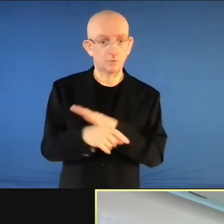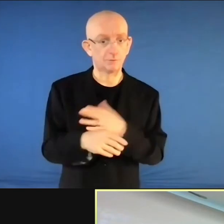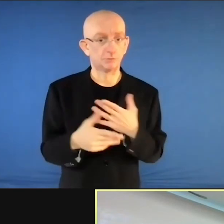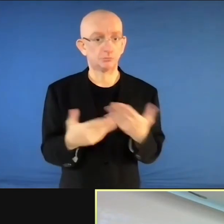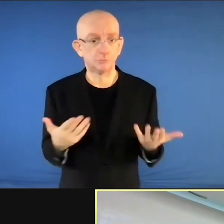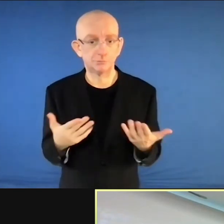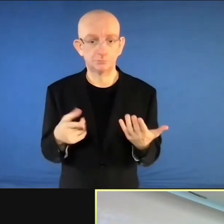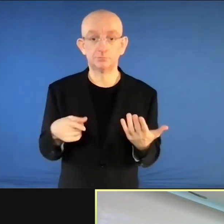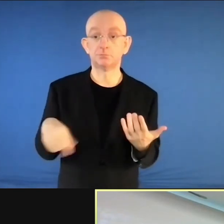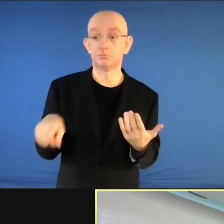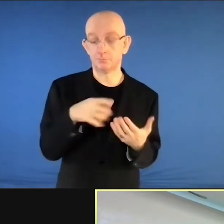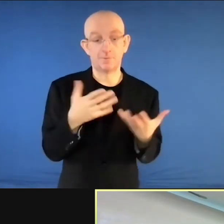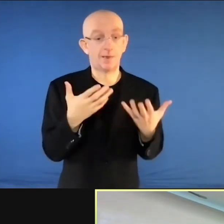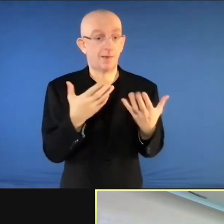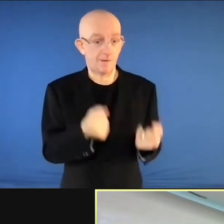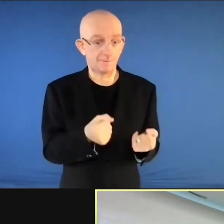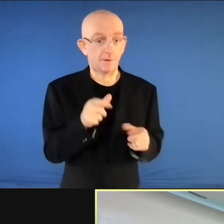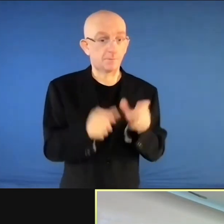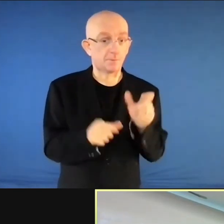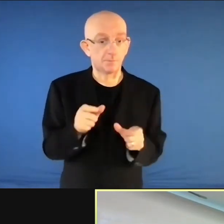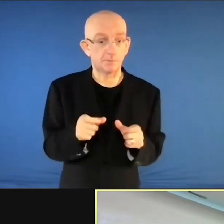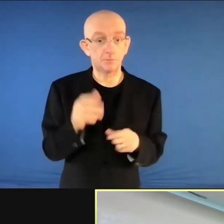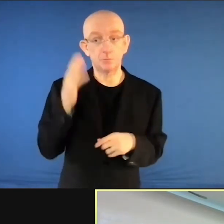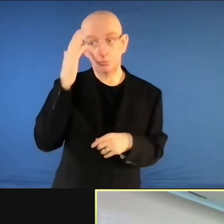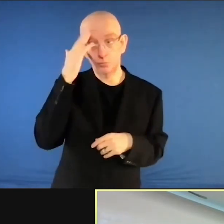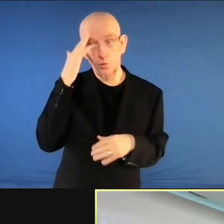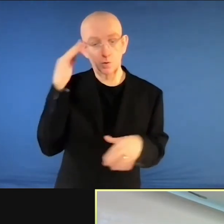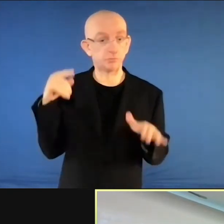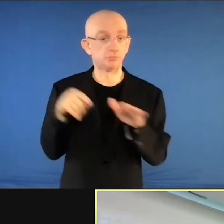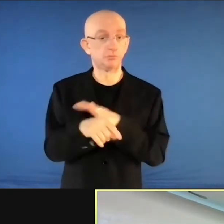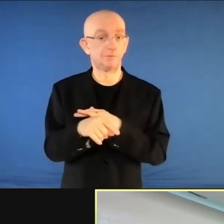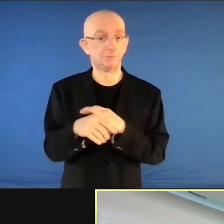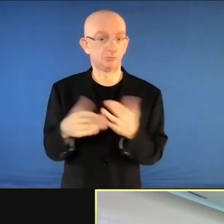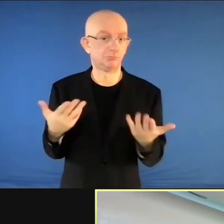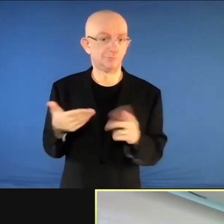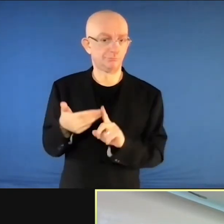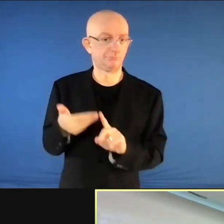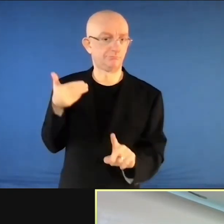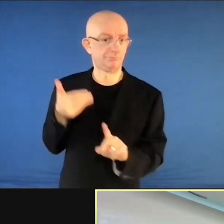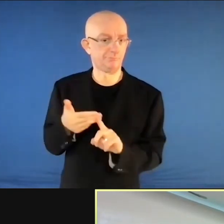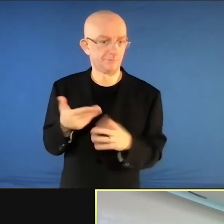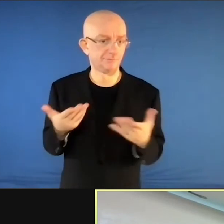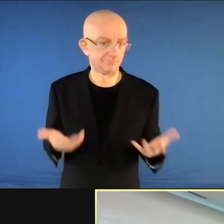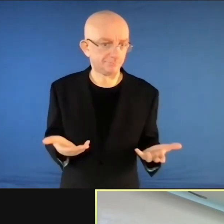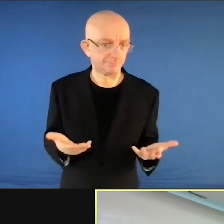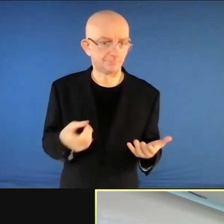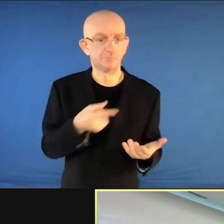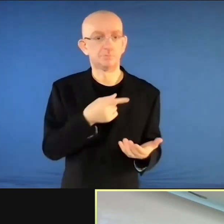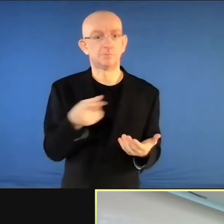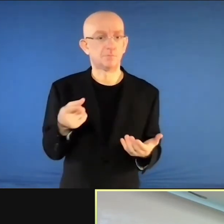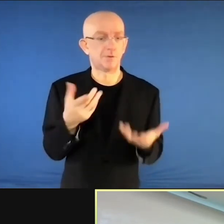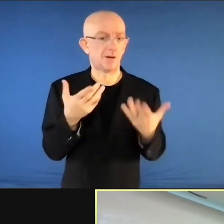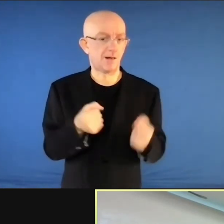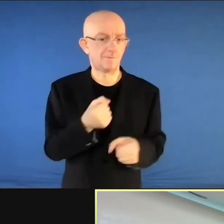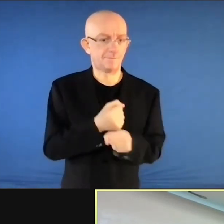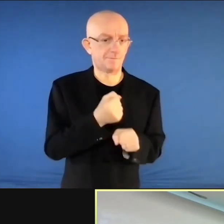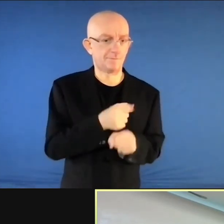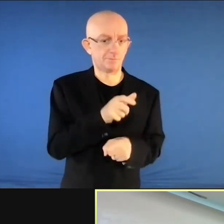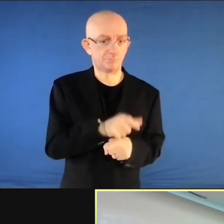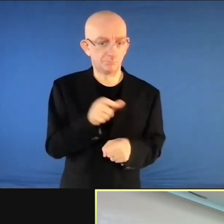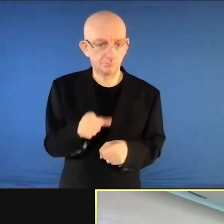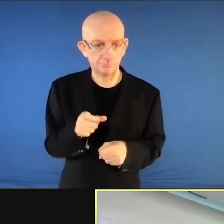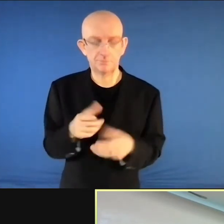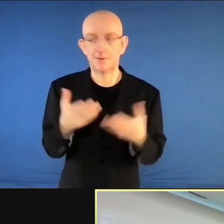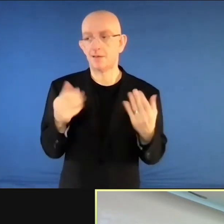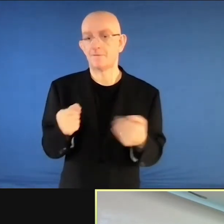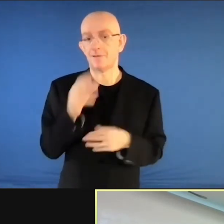and academics. So we have this kind of diversity that we put in together, and we thought that the main point